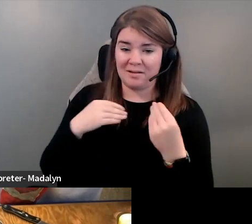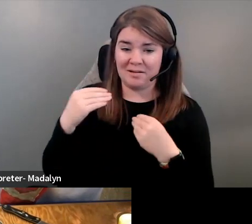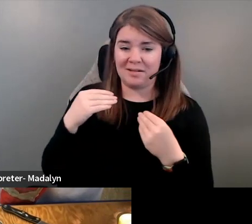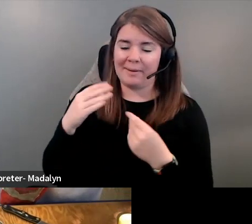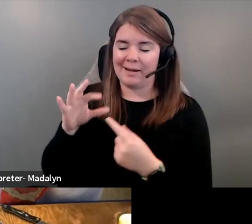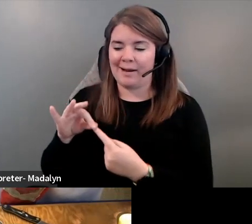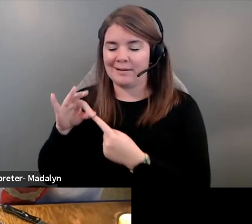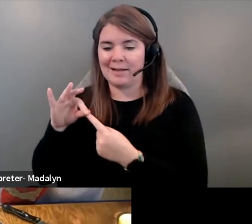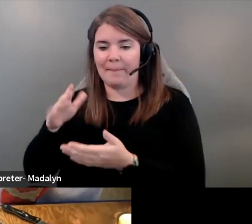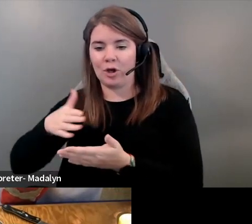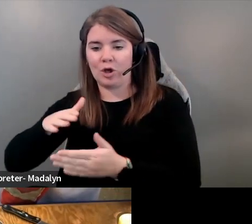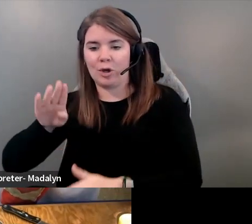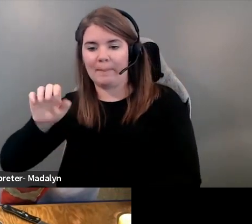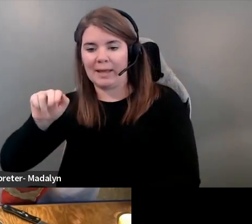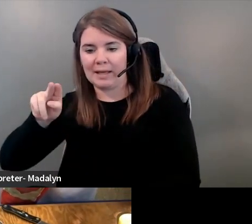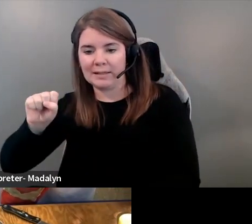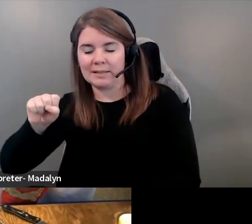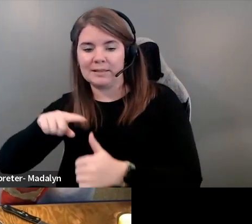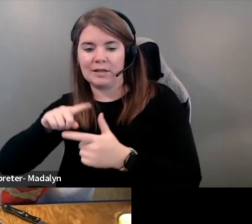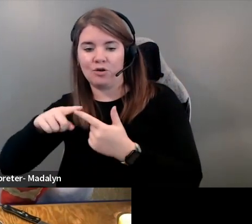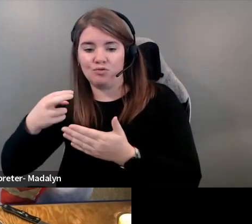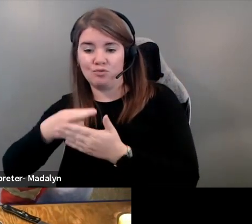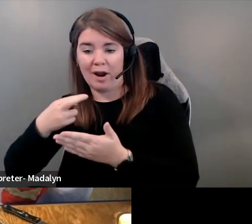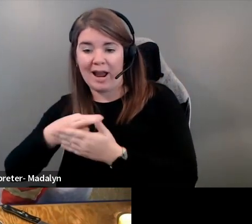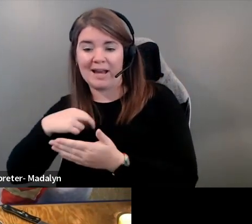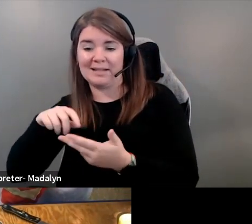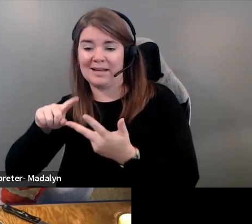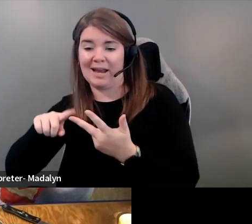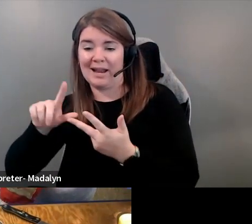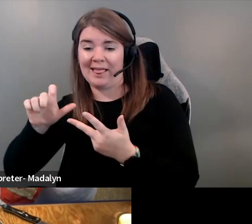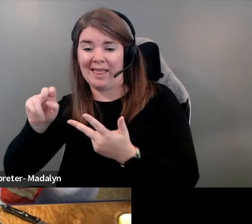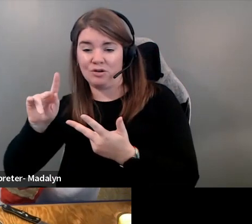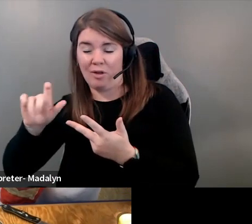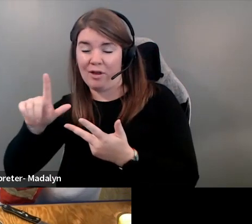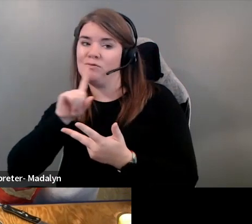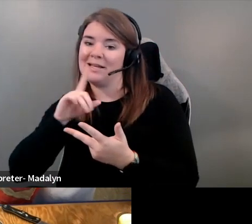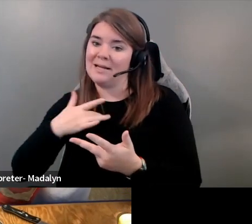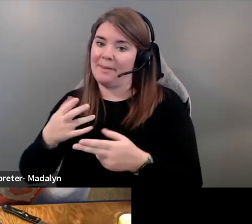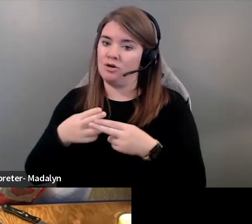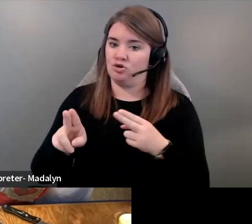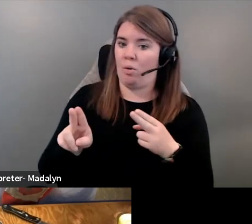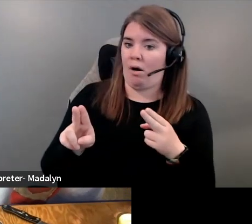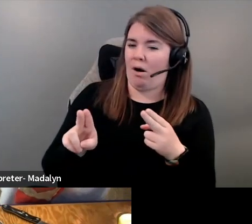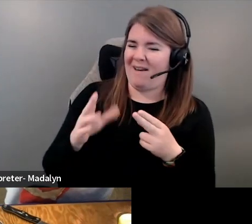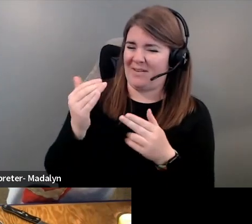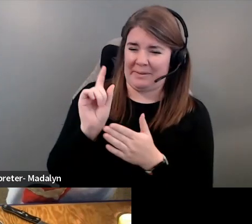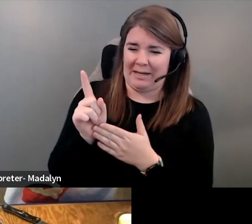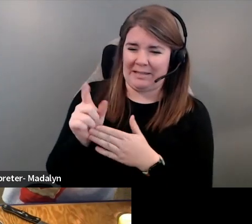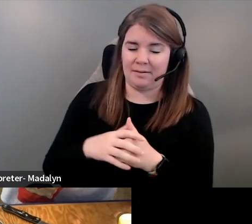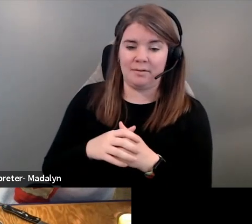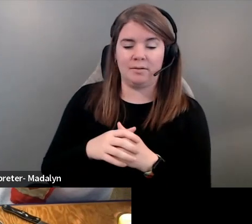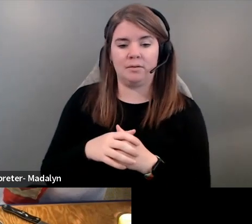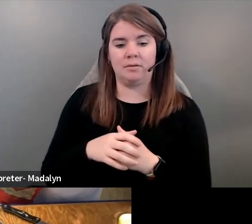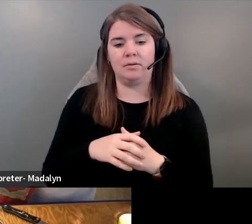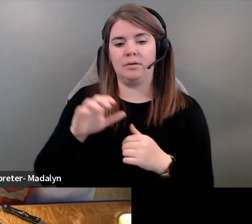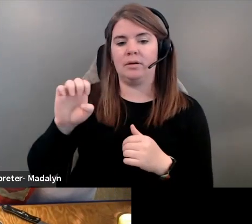beans and the rice and the lentils, they cook up in about 15 minutes. Eggy rice is another way of this, what do they call